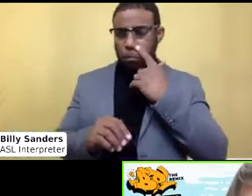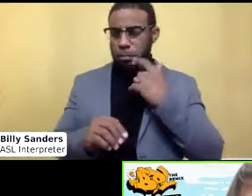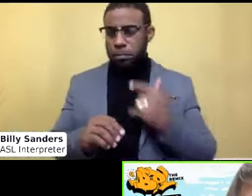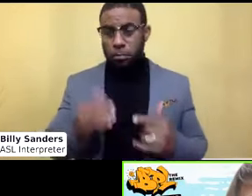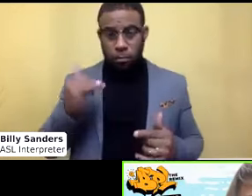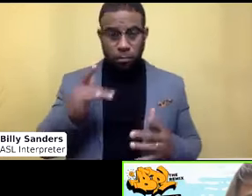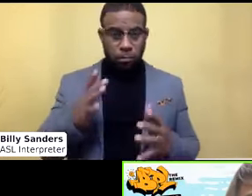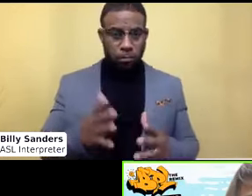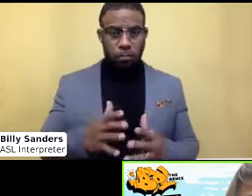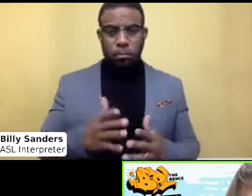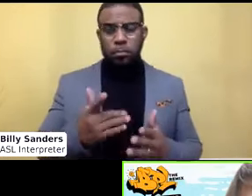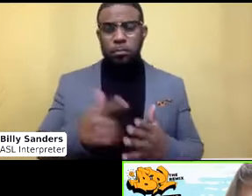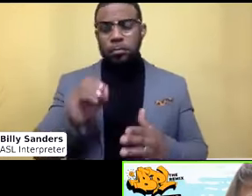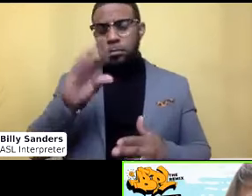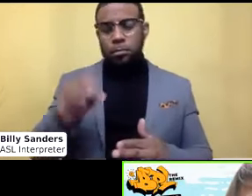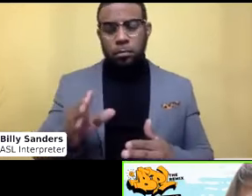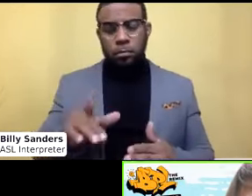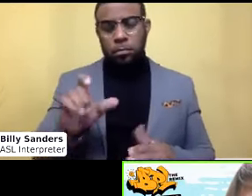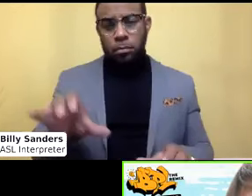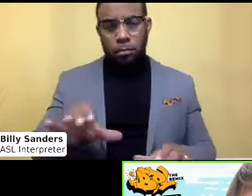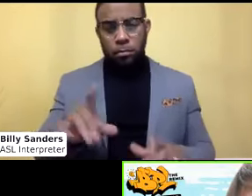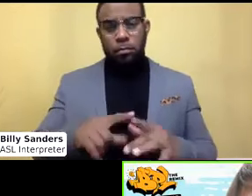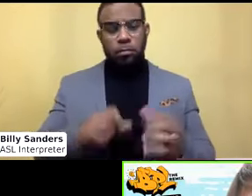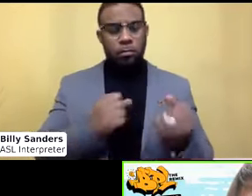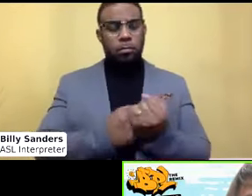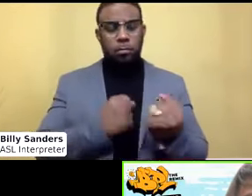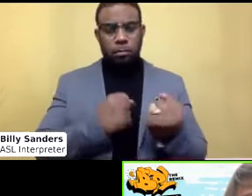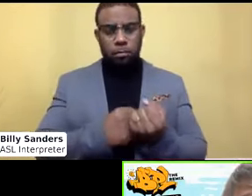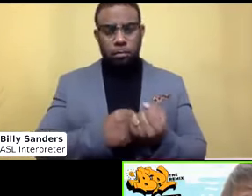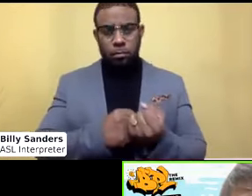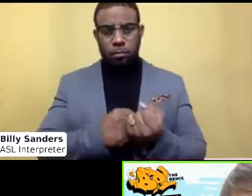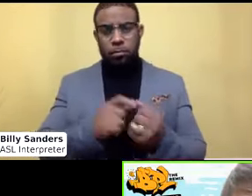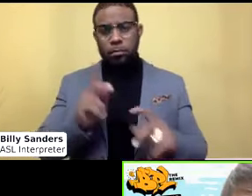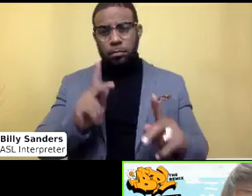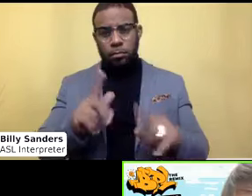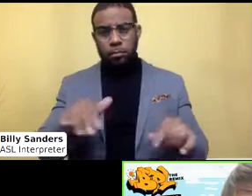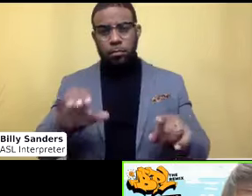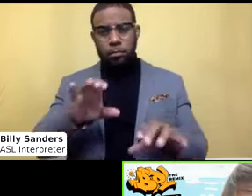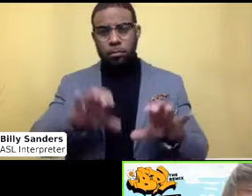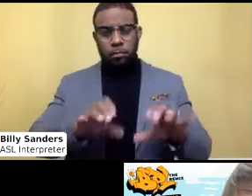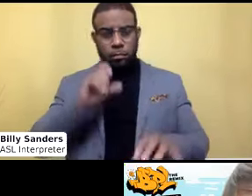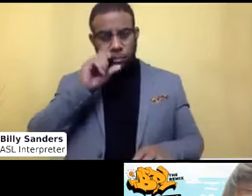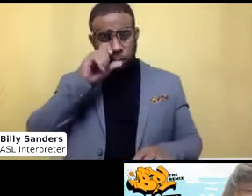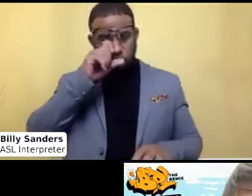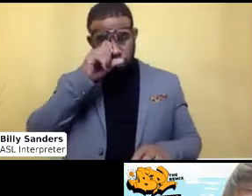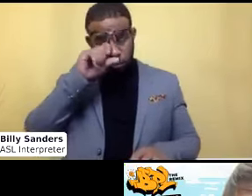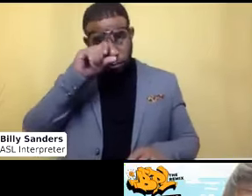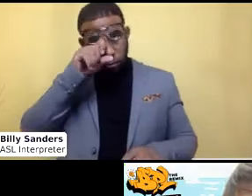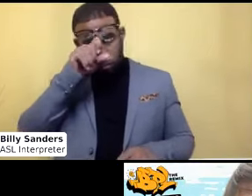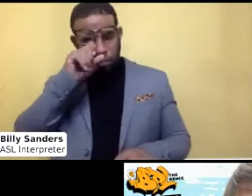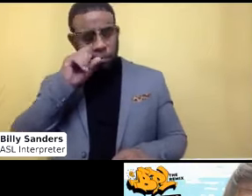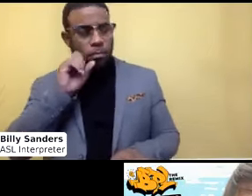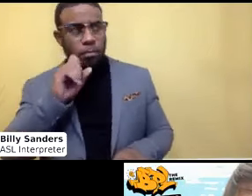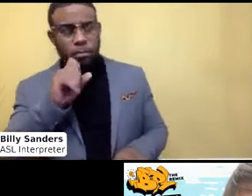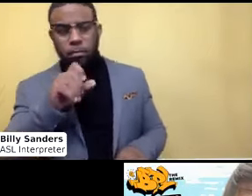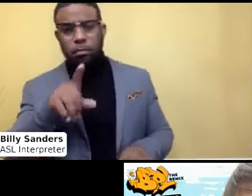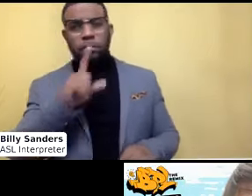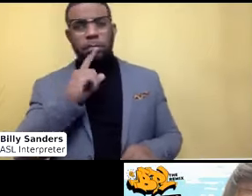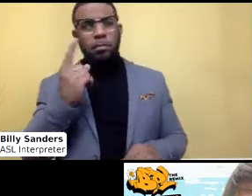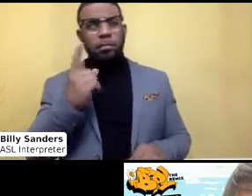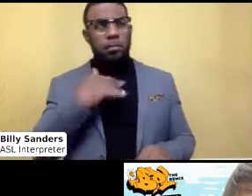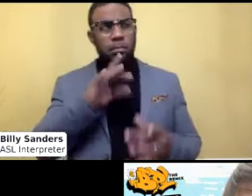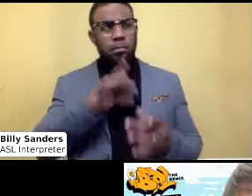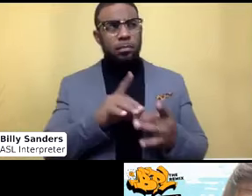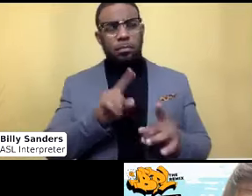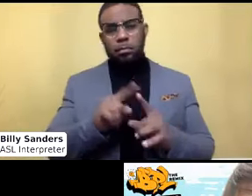if you will, what Africans should do to support the people of the Congo. Mm-hmm. And there's something I would say